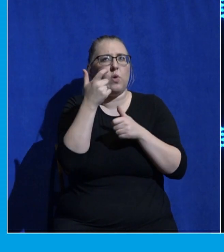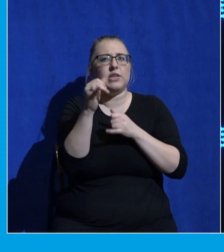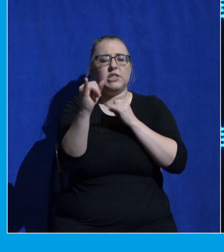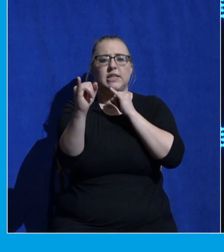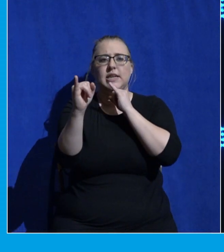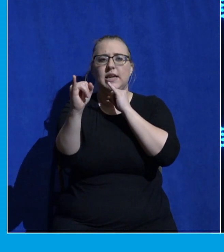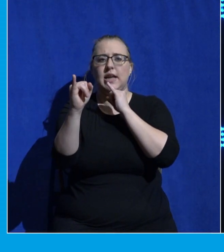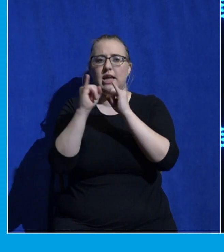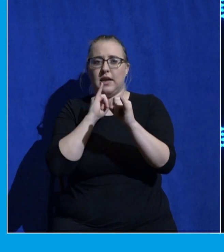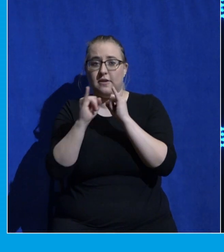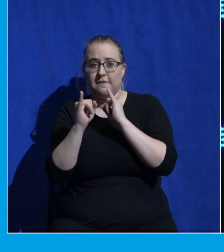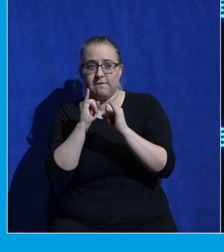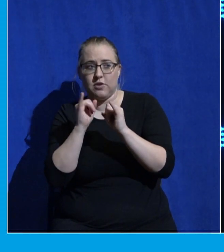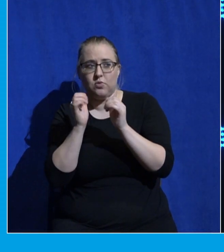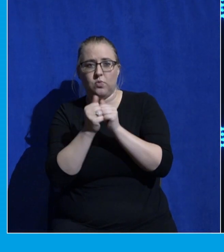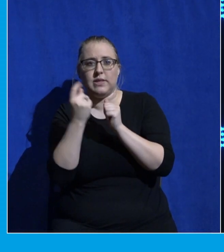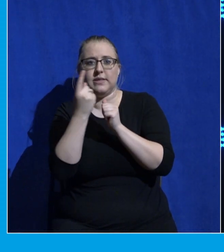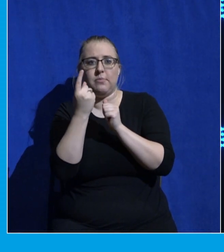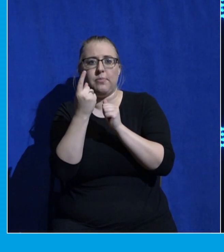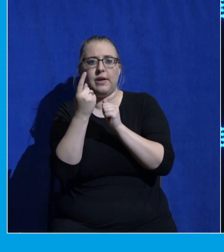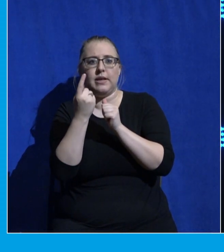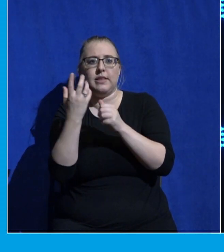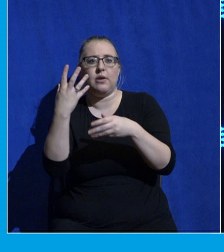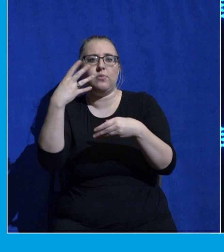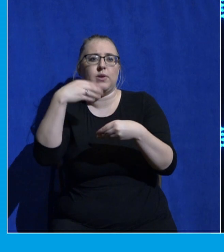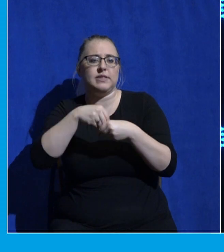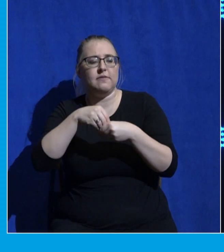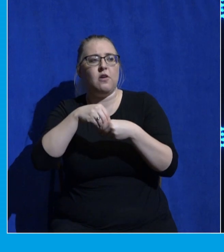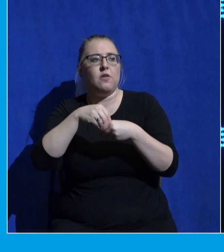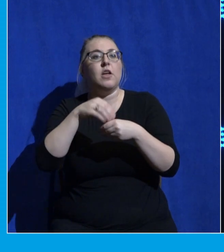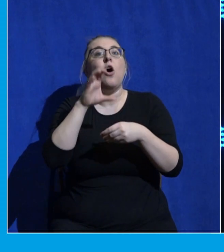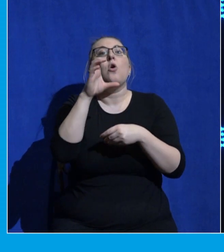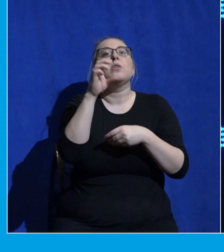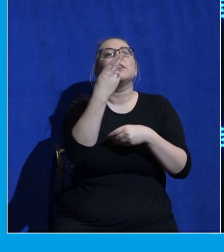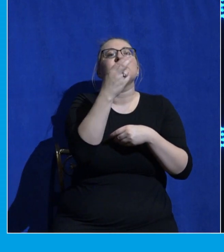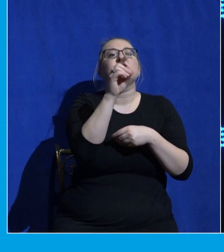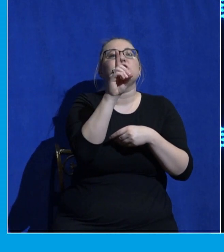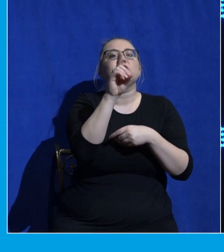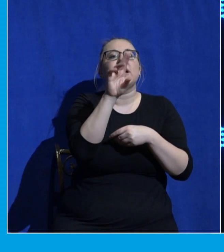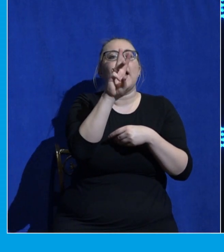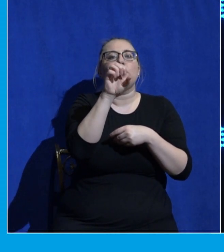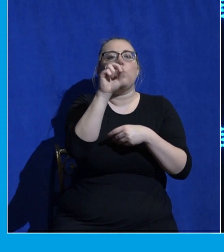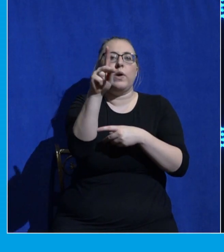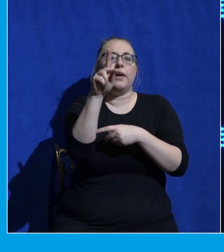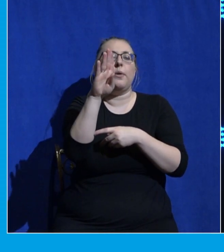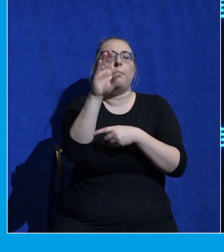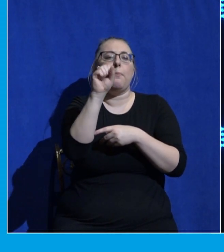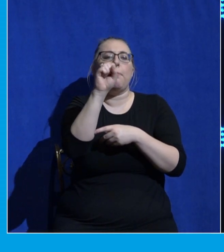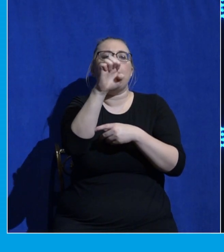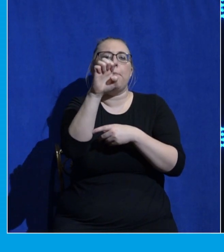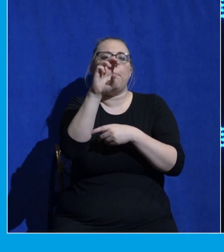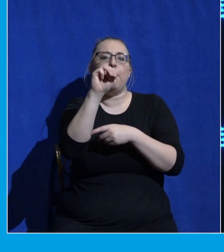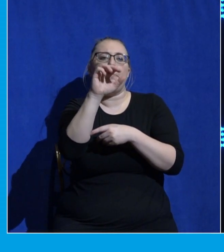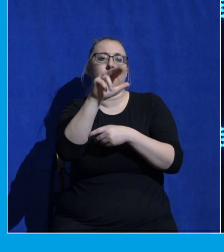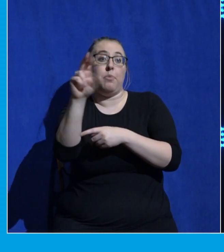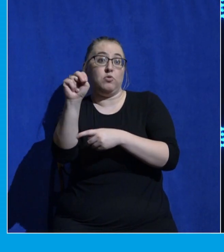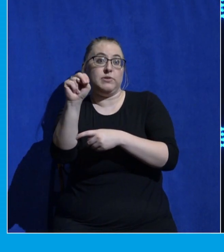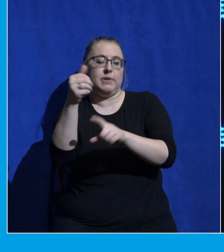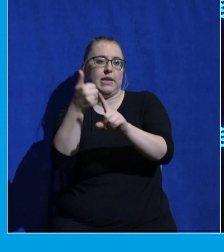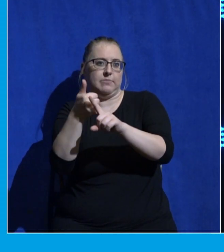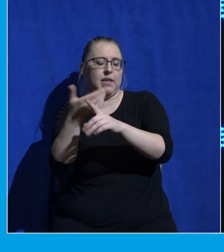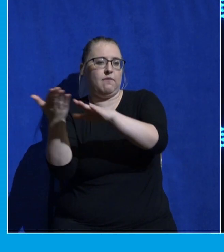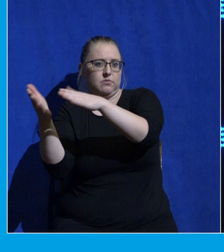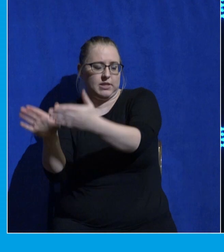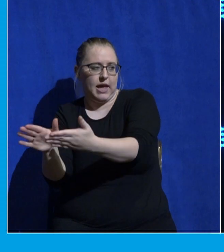who acted in a movie that Chadwick Boseman had finished right before he died. He remembers observing Chadwick Boseman